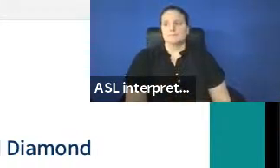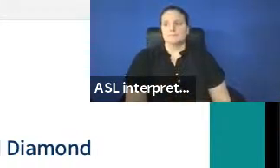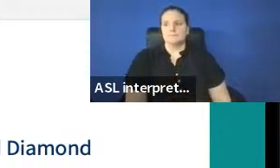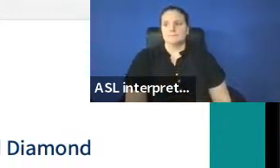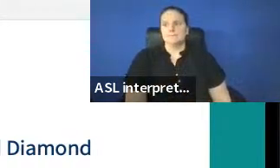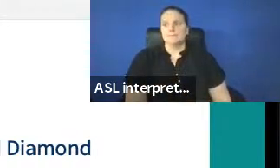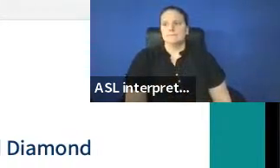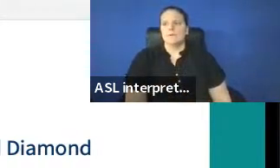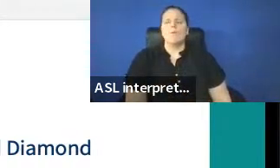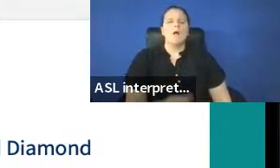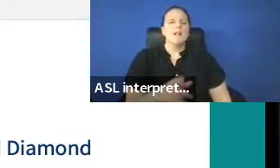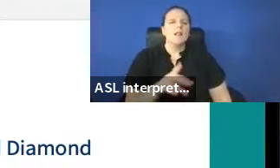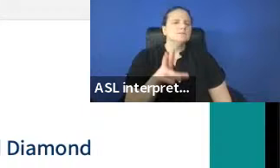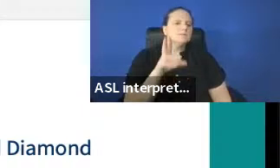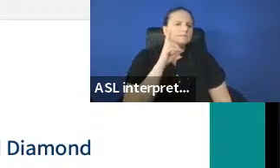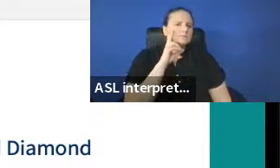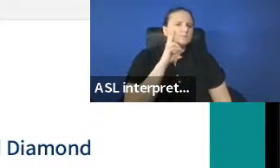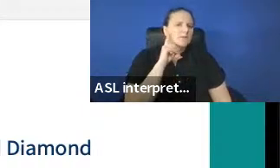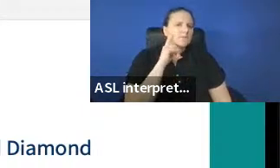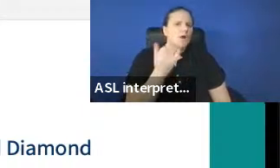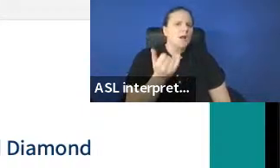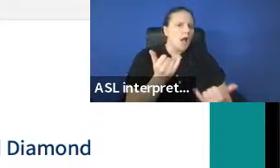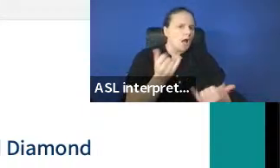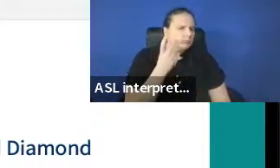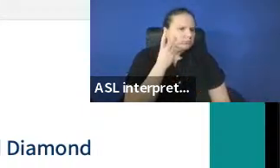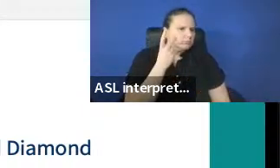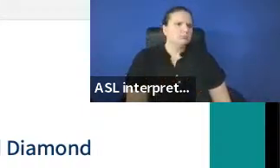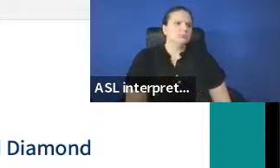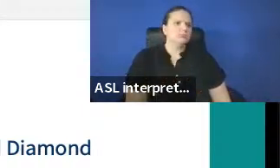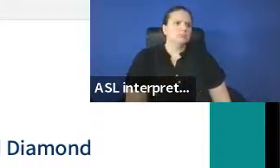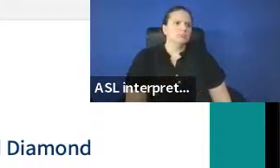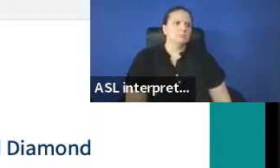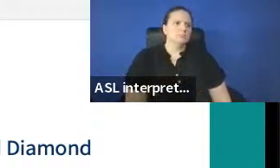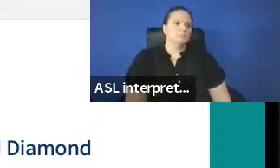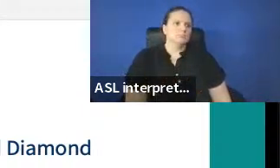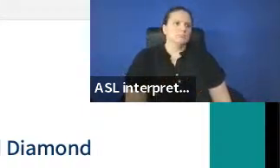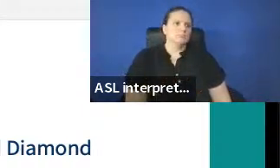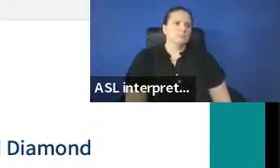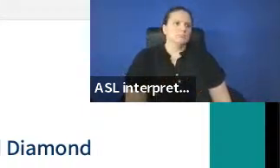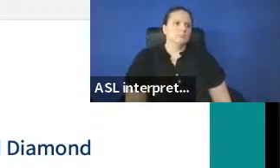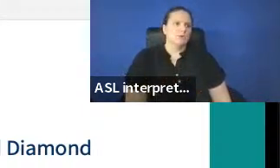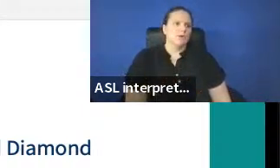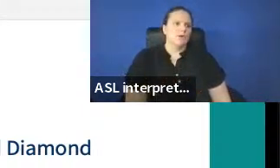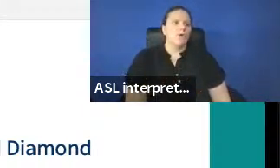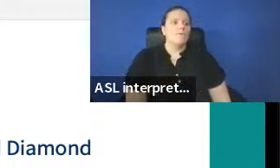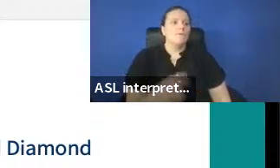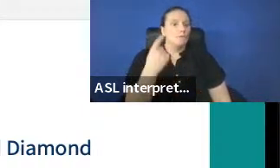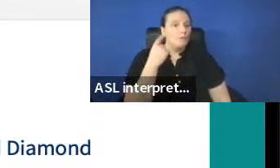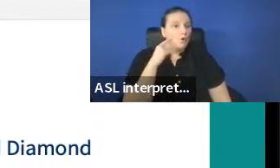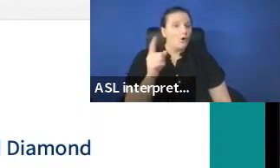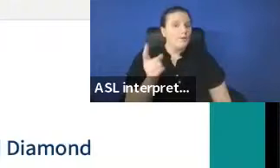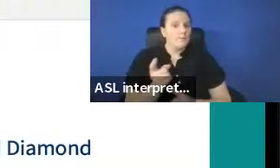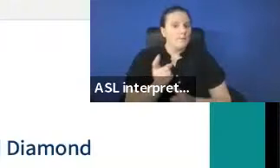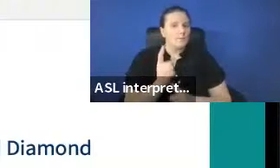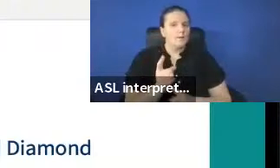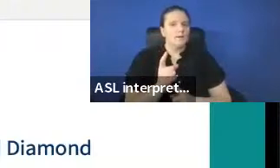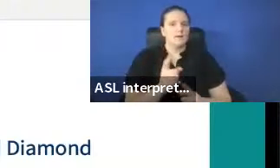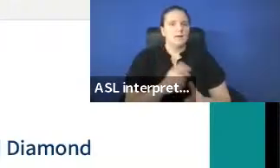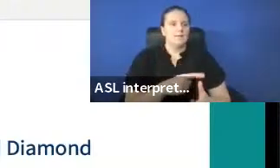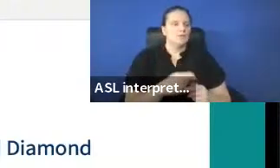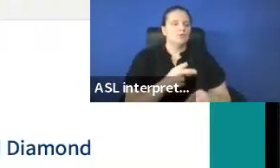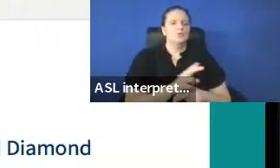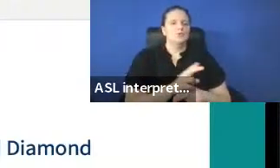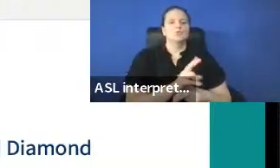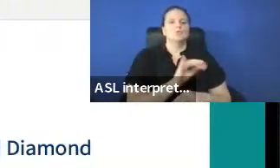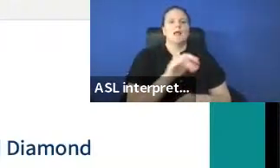let's put this in for now. And this for the moment, and then you can use